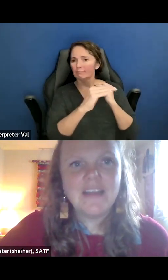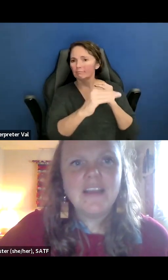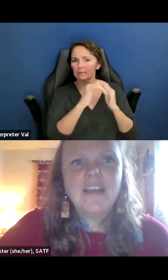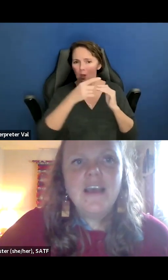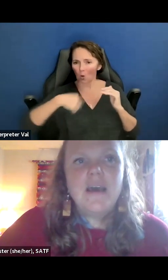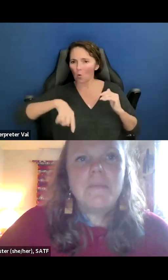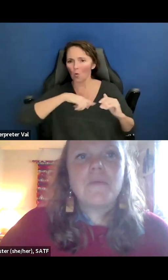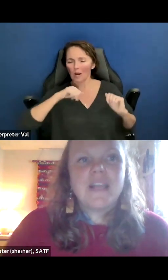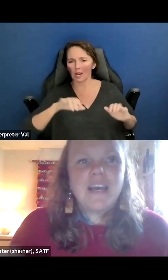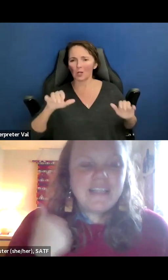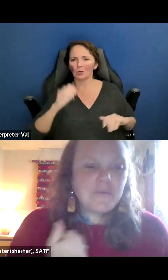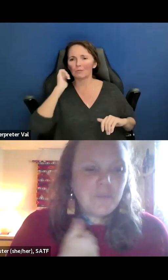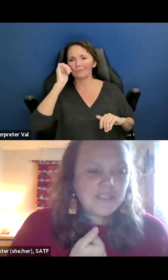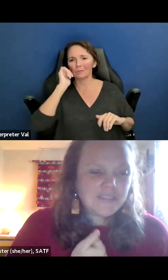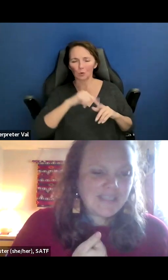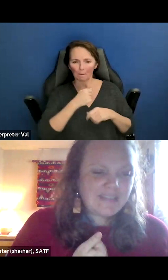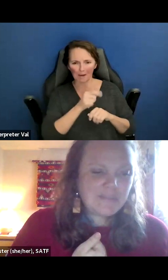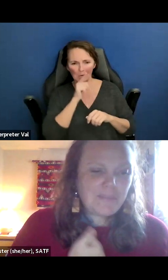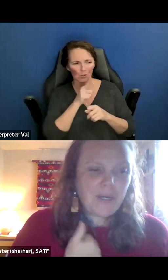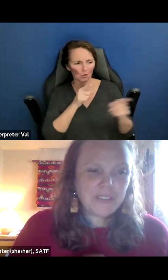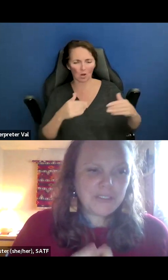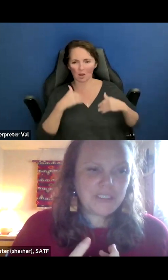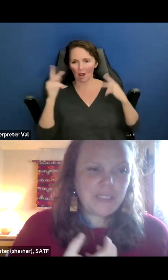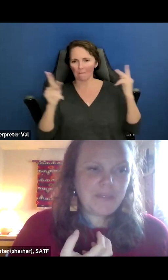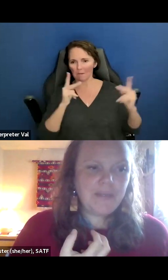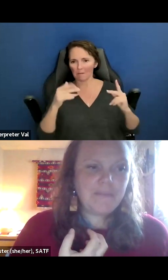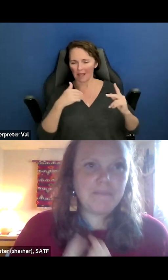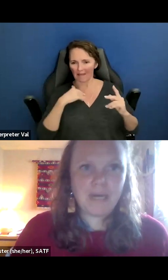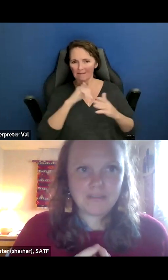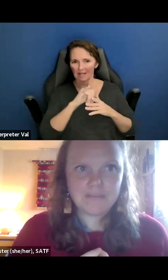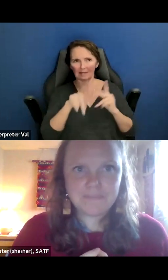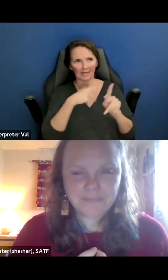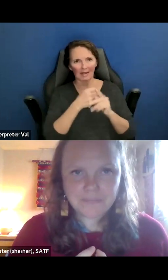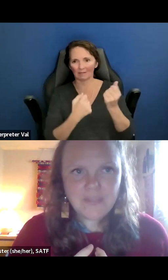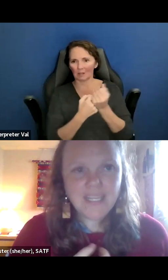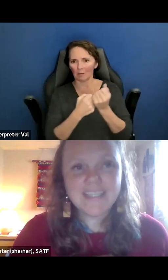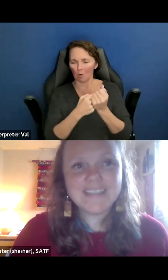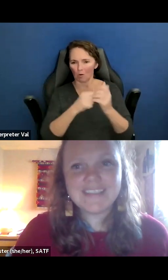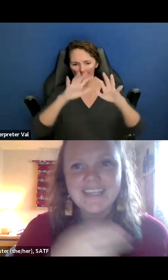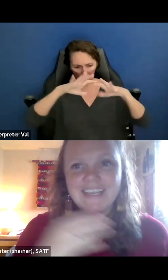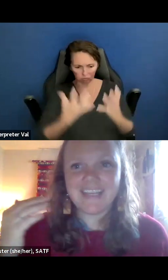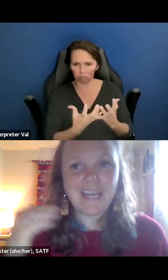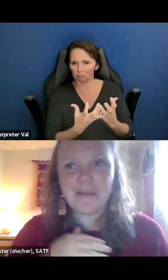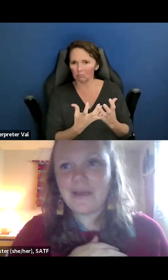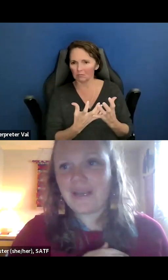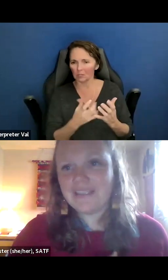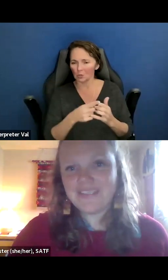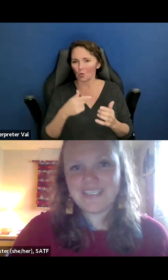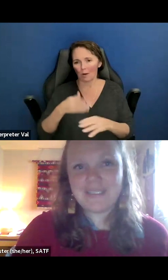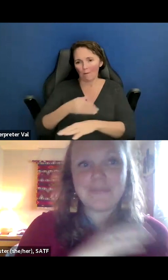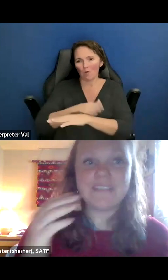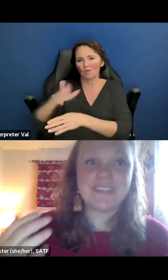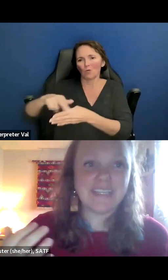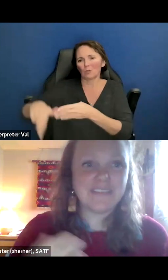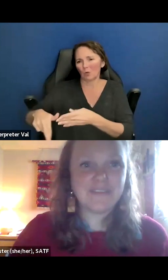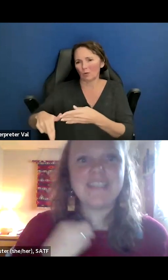guide. But want to highlight one just last partnership model. And this is, again, kind of